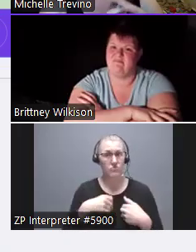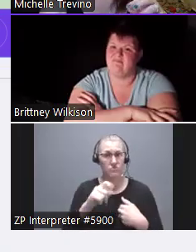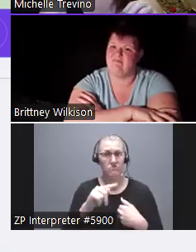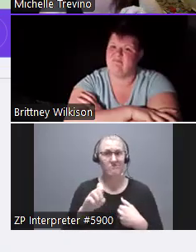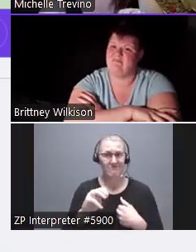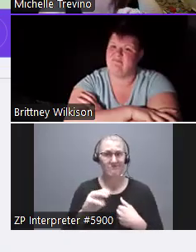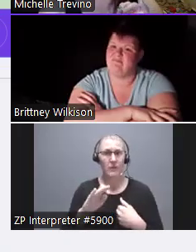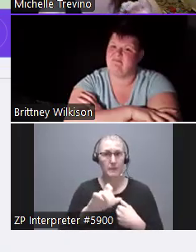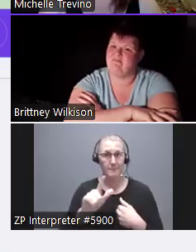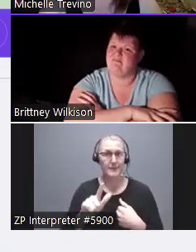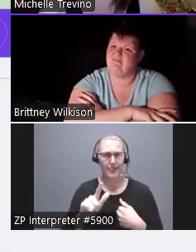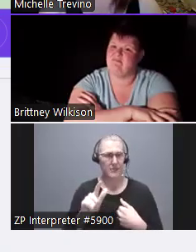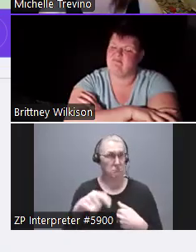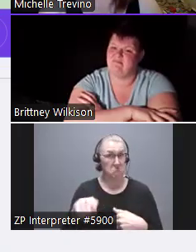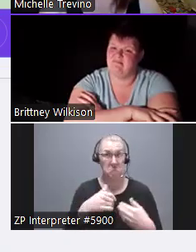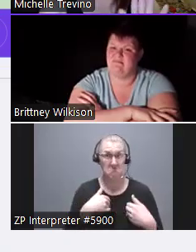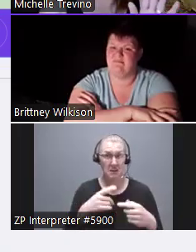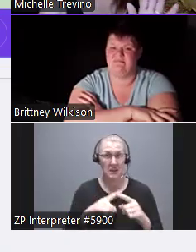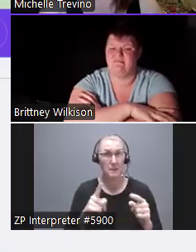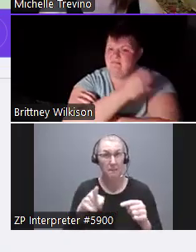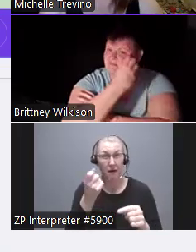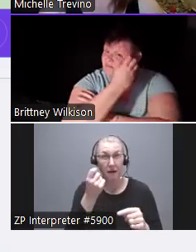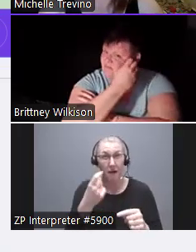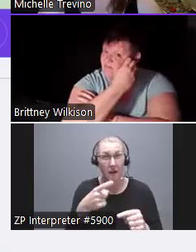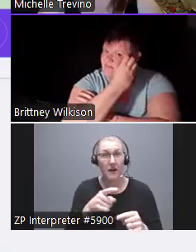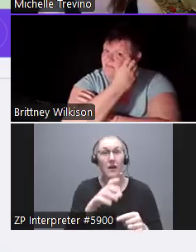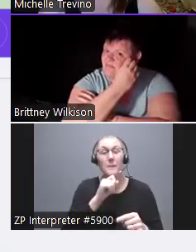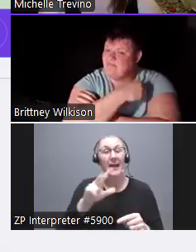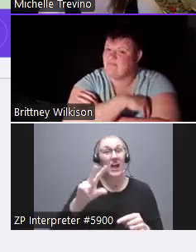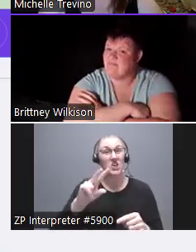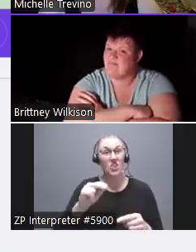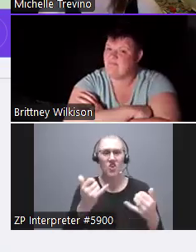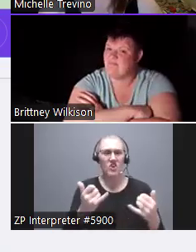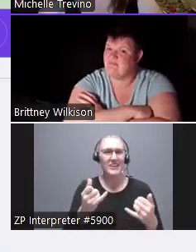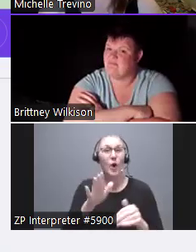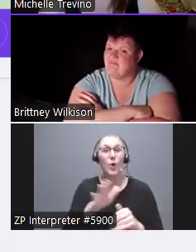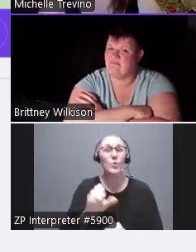but they don't understand that at 30, over half of them are going to sleep.